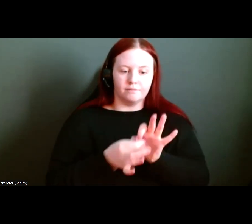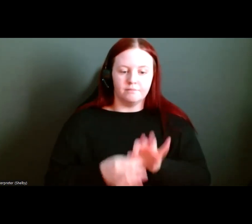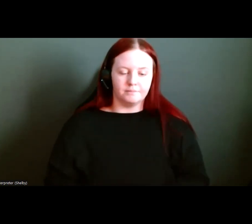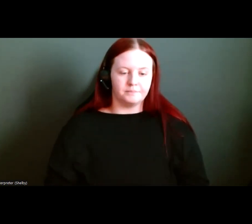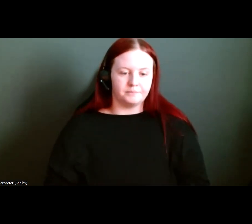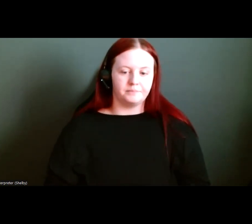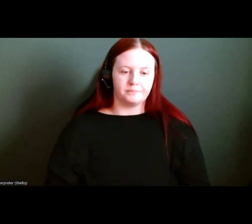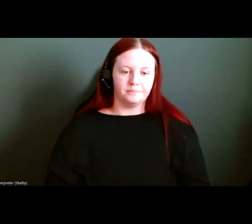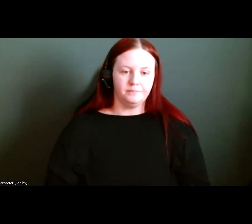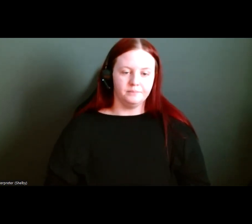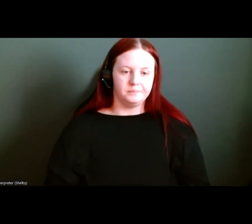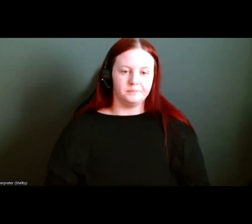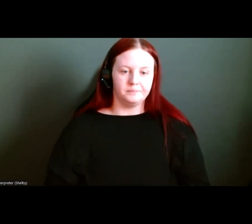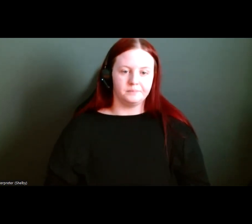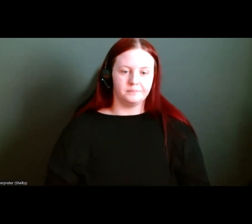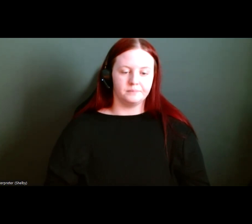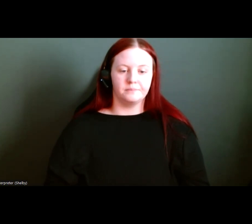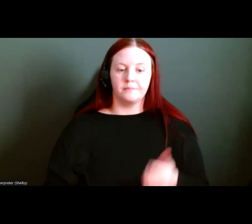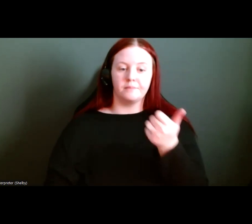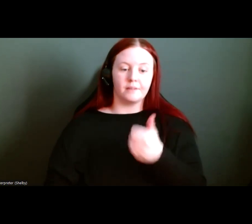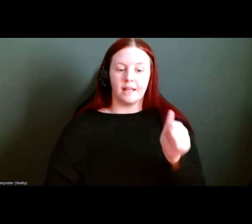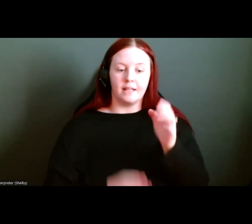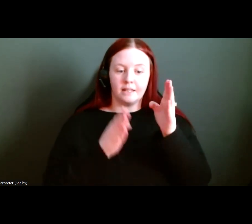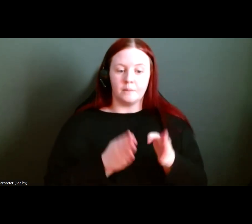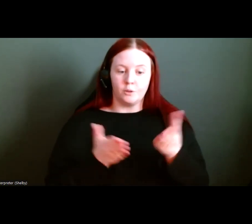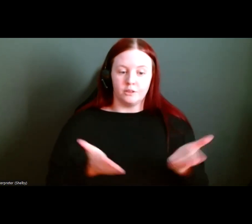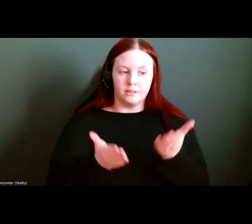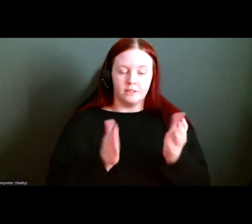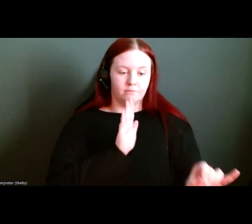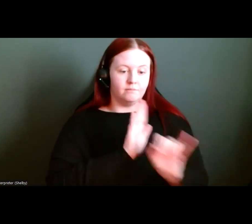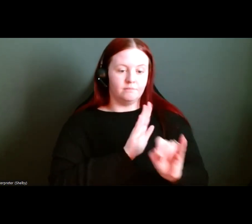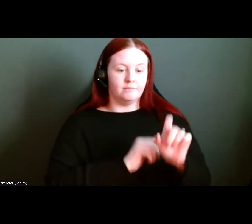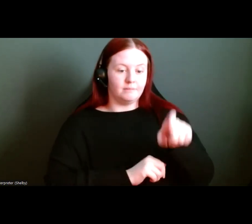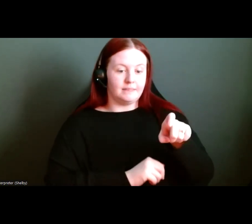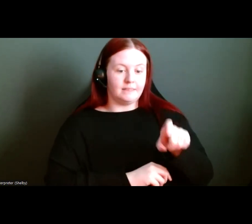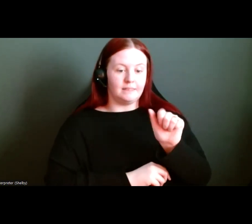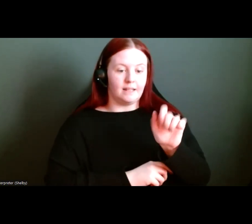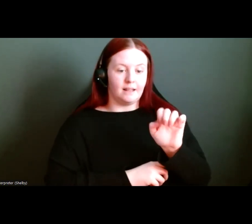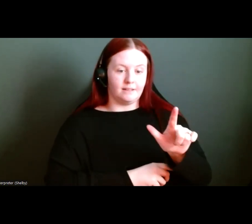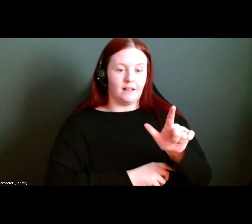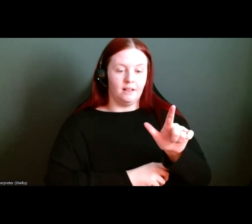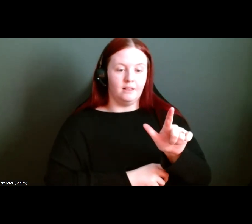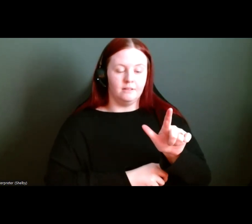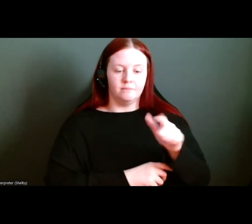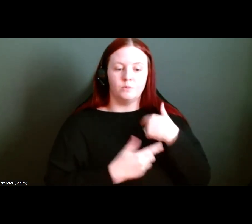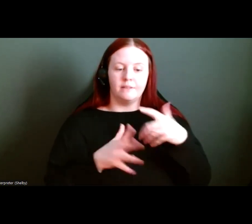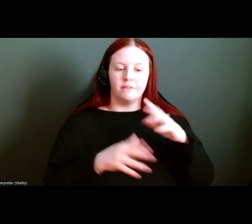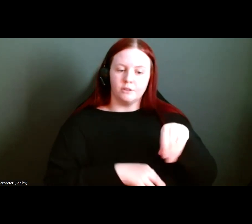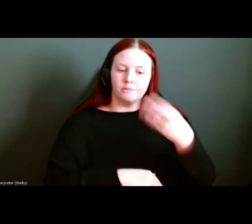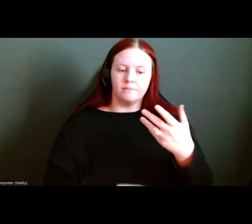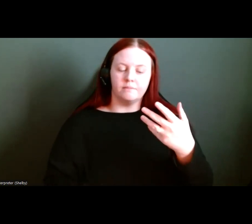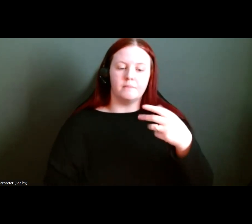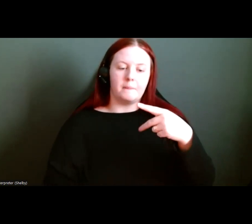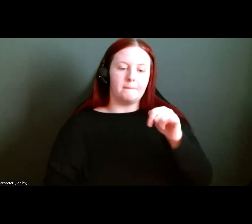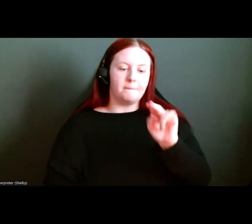Any attendee who indicated that they require ASL while registering for this event has been given multi-pin privileges so